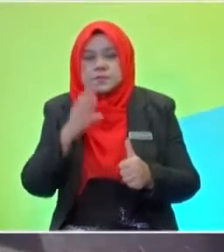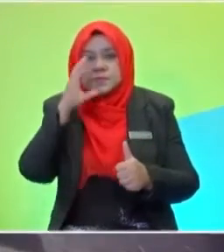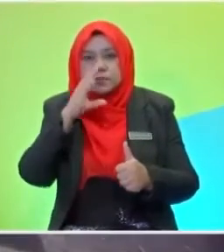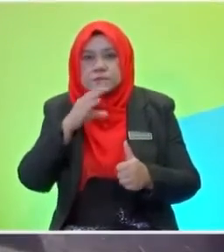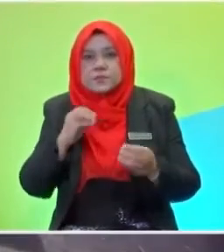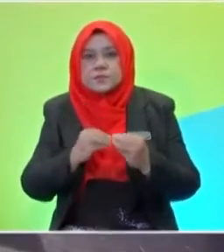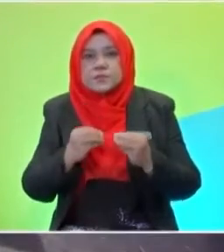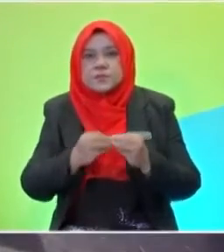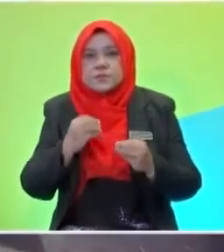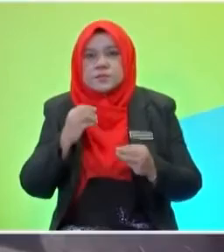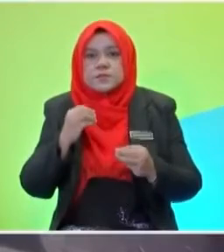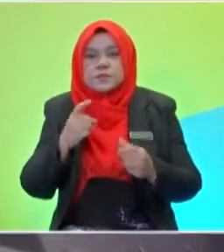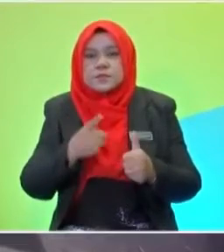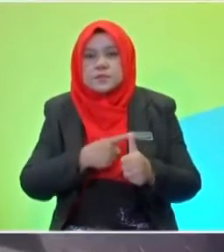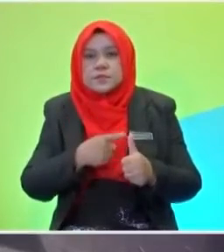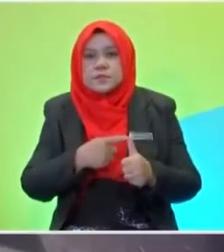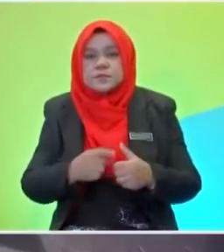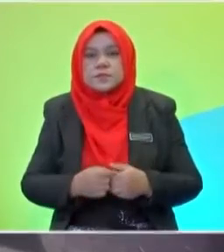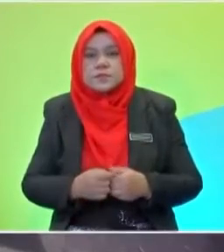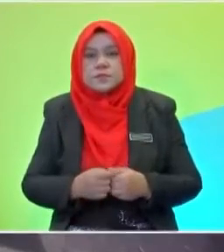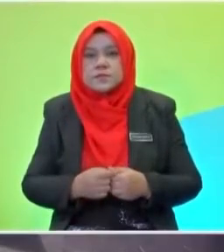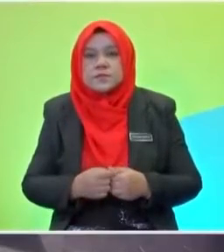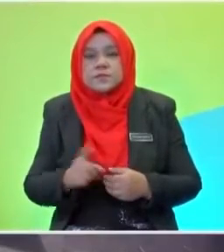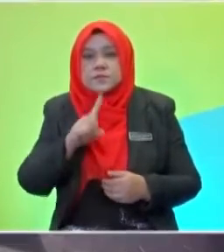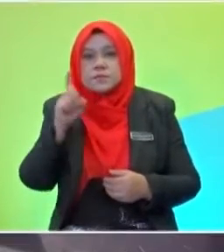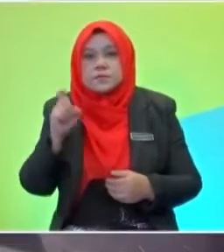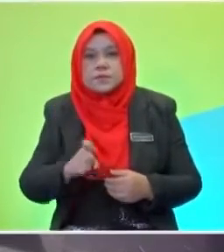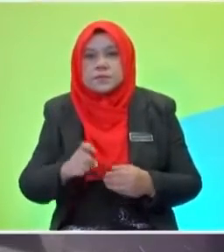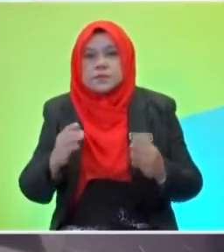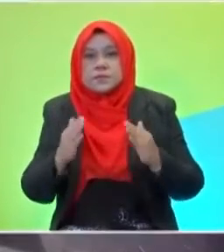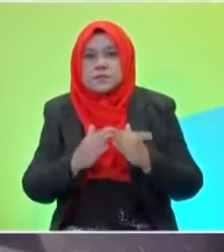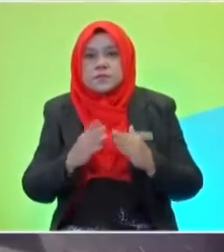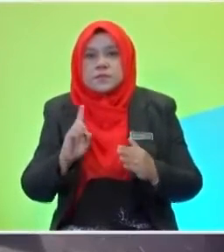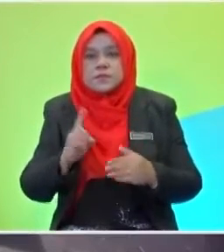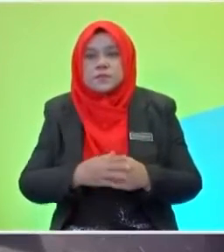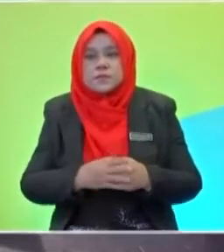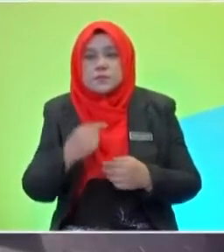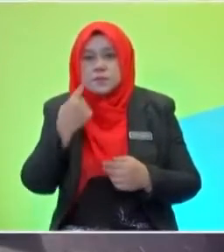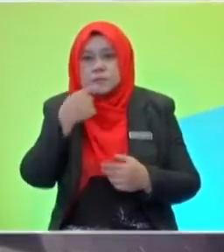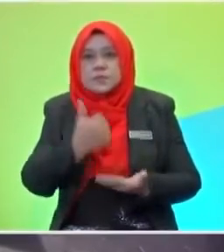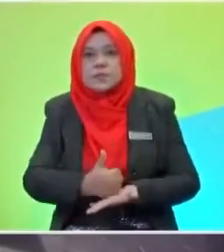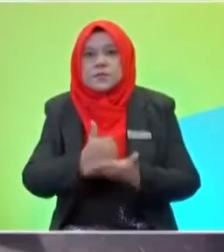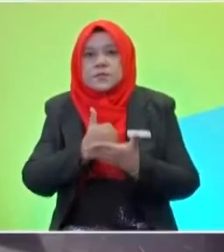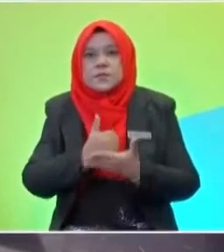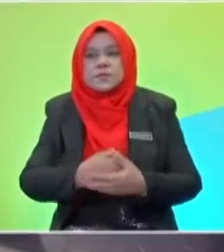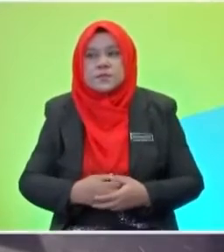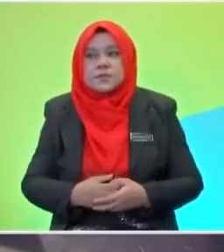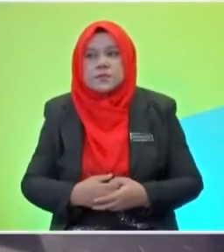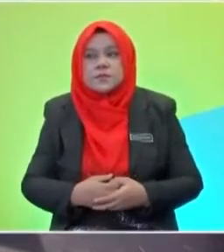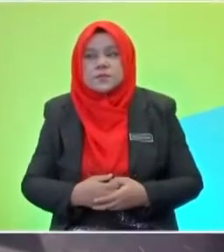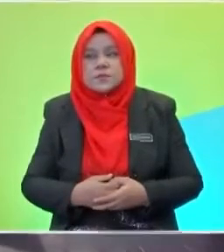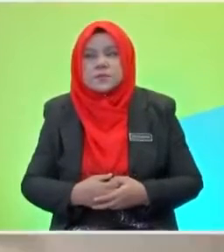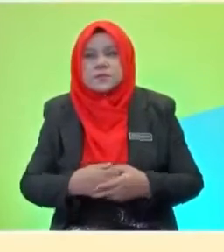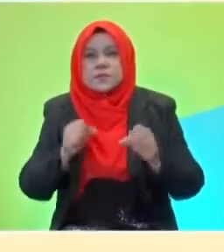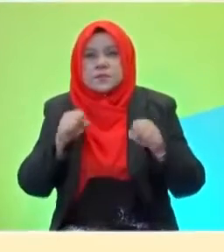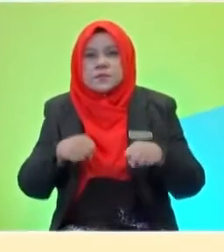division, which is the dividend. Can we ask the kids at home? Sure. Who can help me? What operation do we need to do?